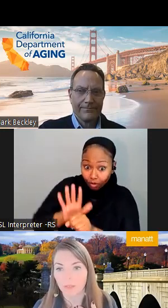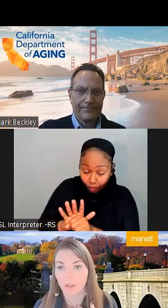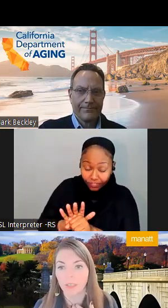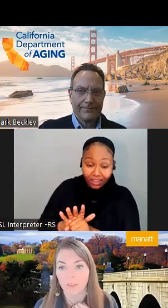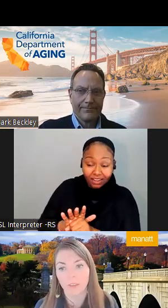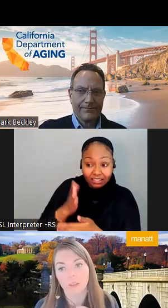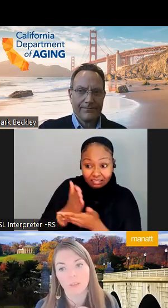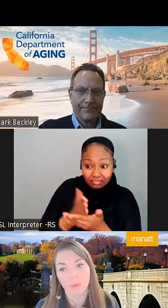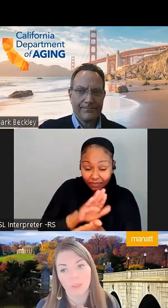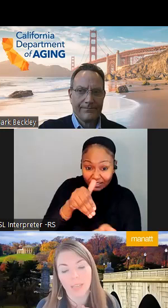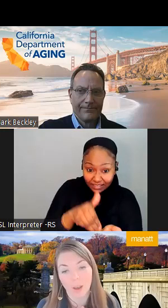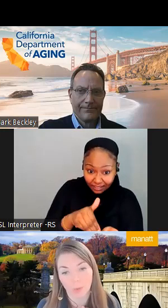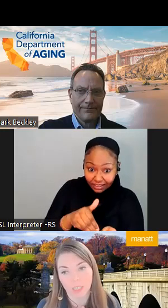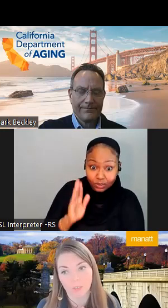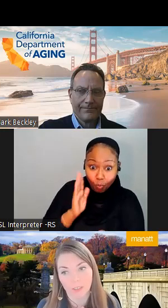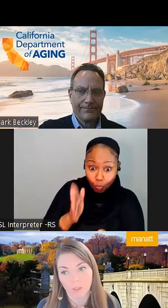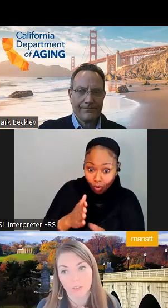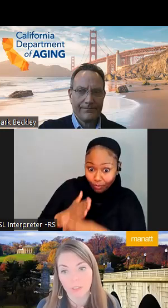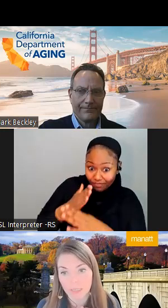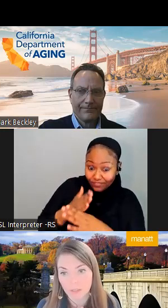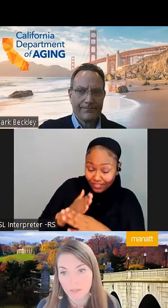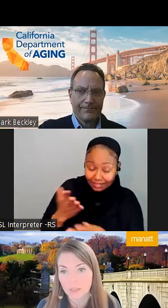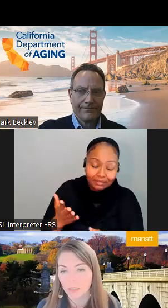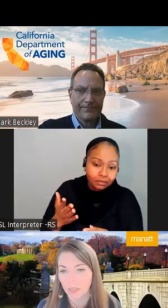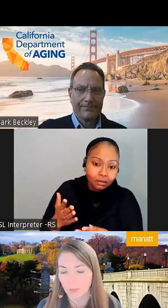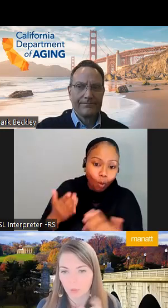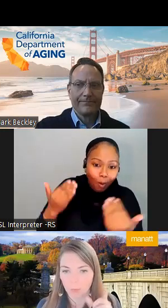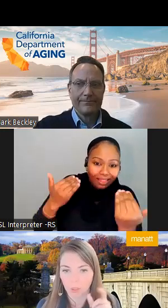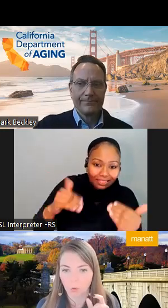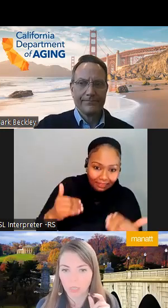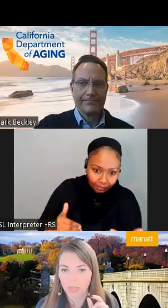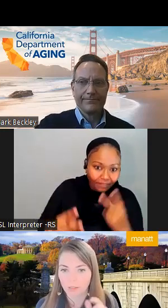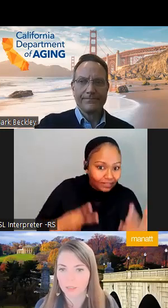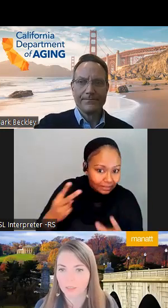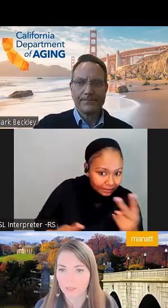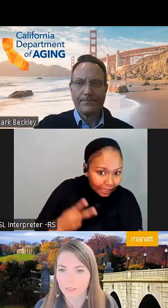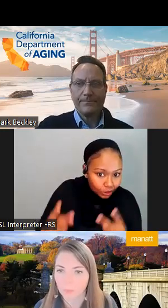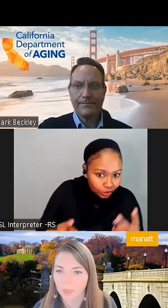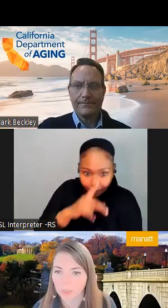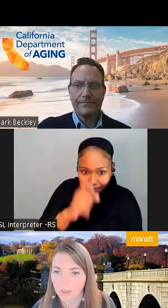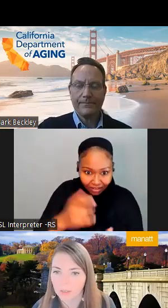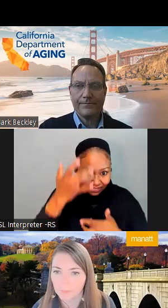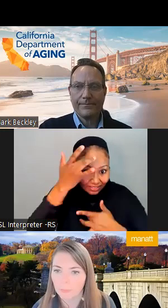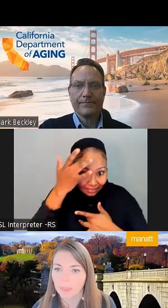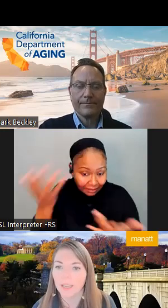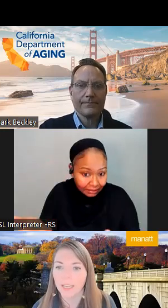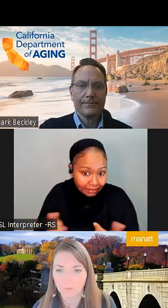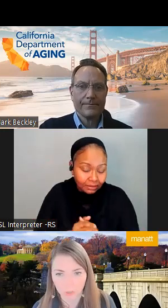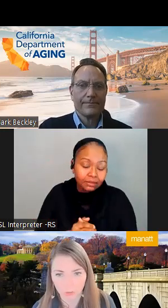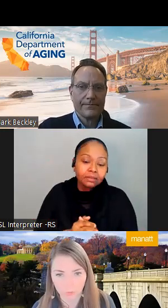visitation based on facility-specific outbreak of infectious disease. So the more localized disease outbreak